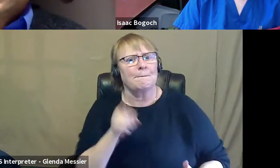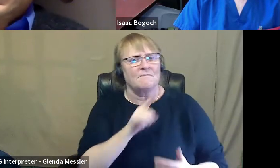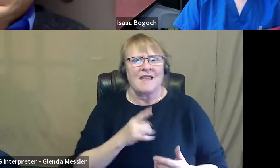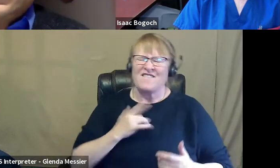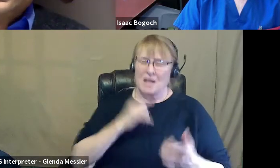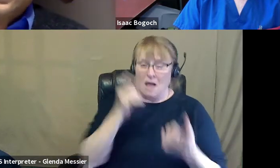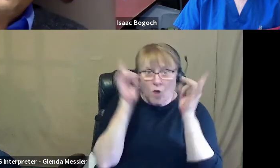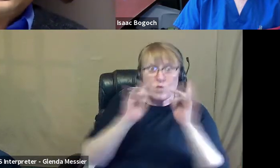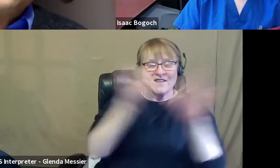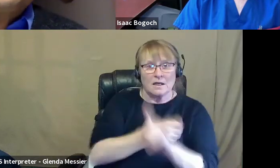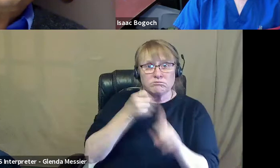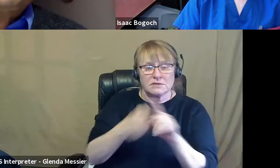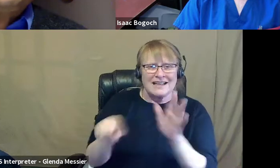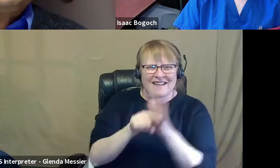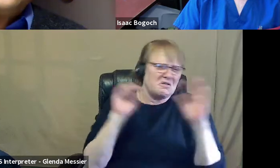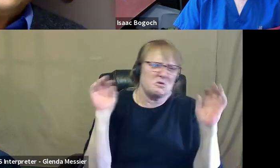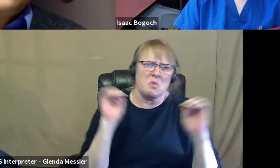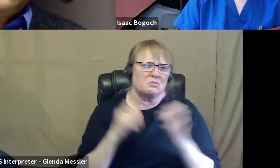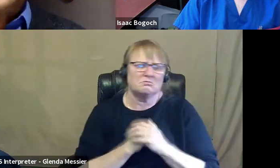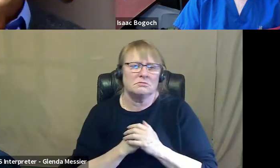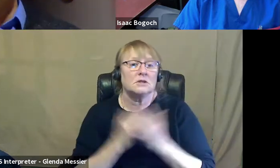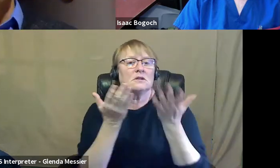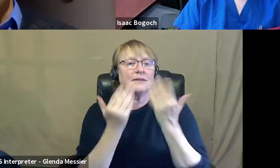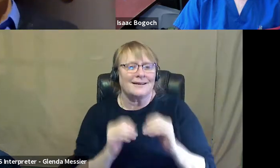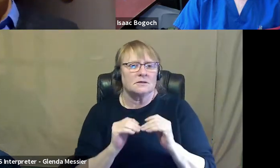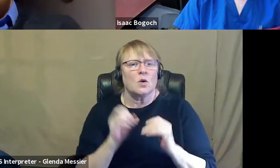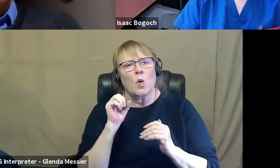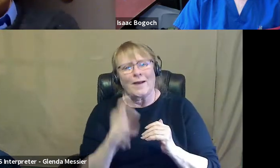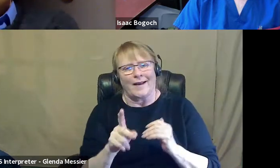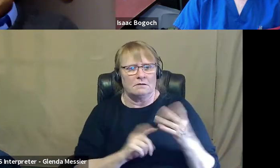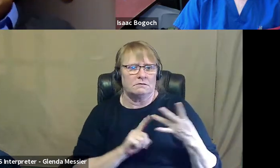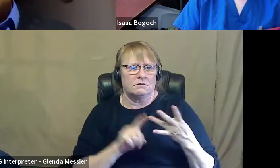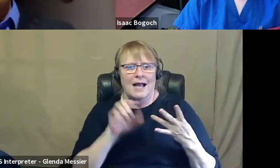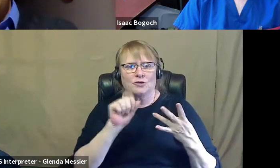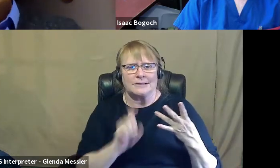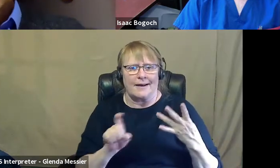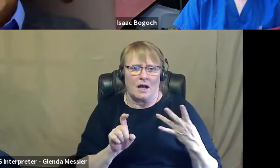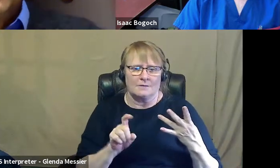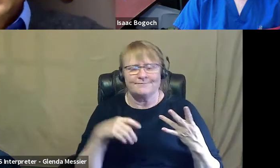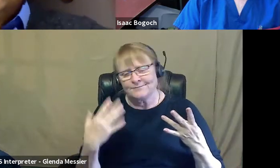horrific. Next slide, please. Okay, so now what about AstraZeneca? The one thing